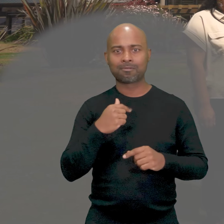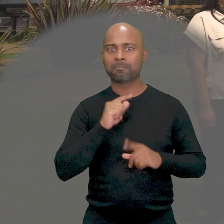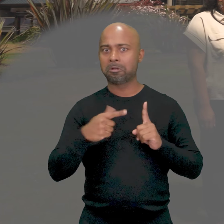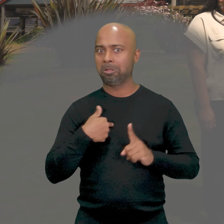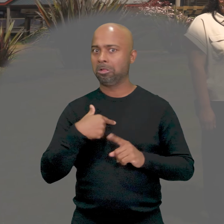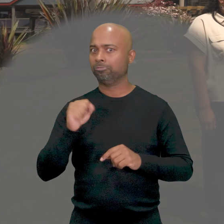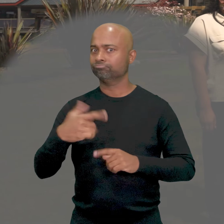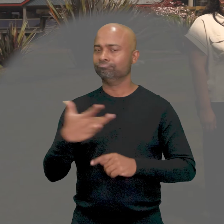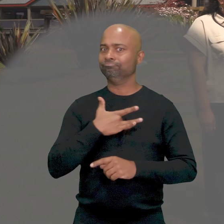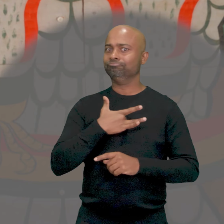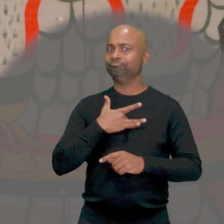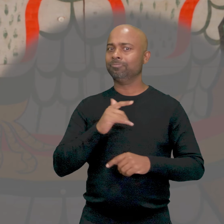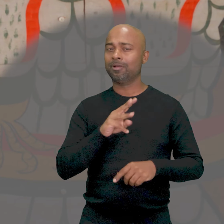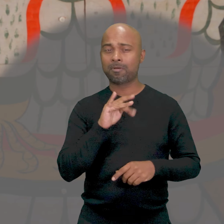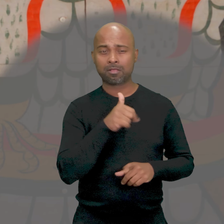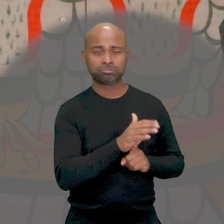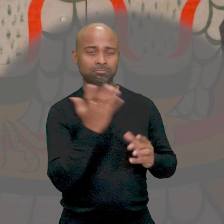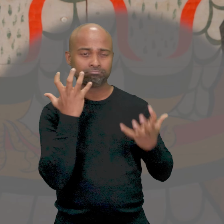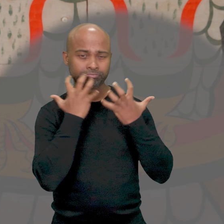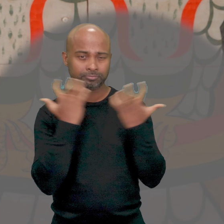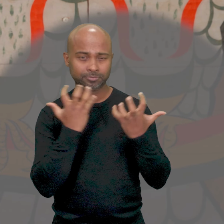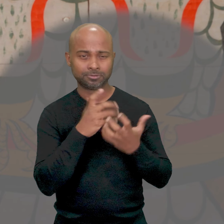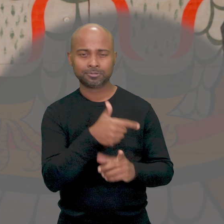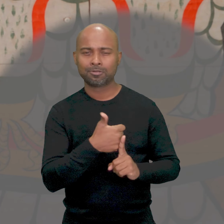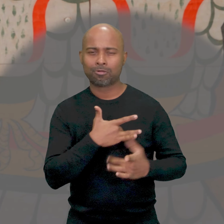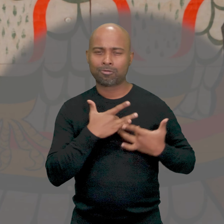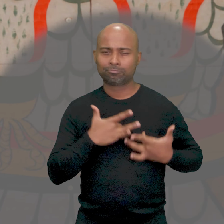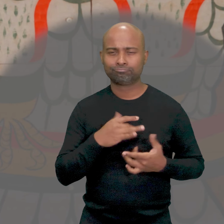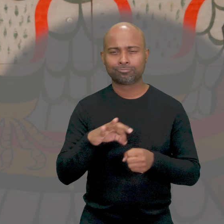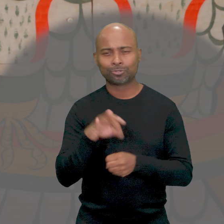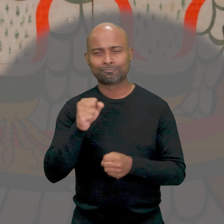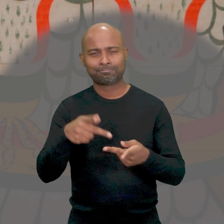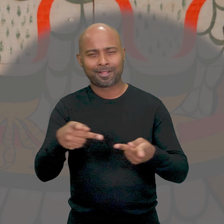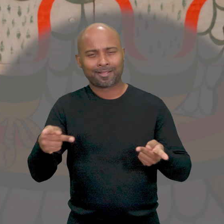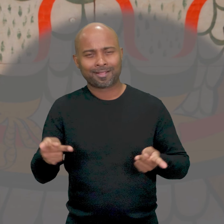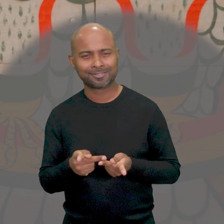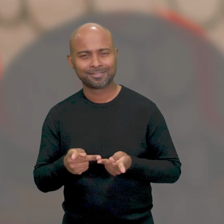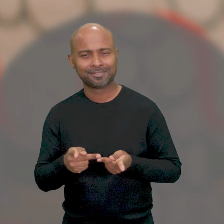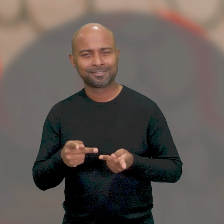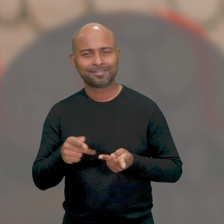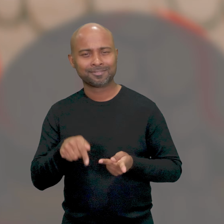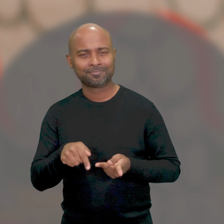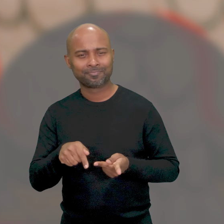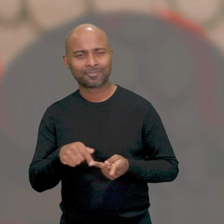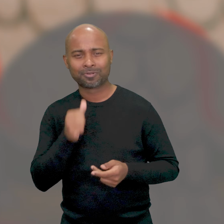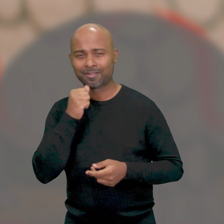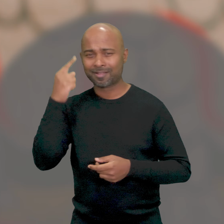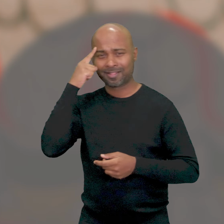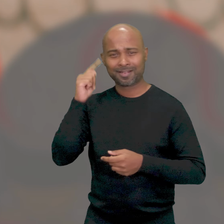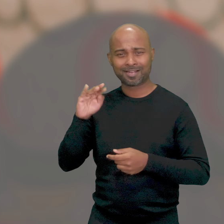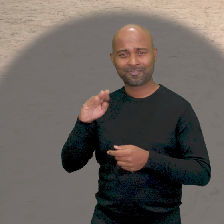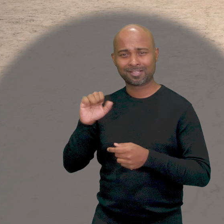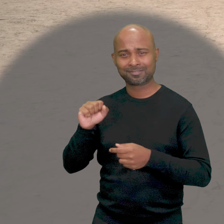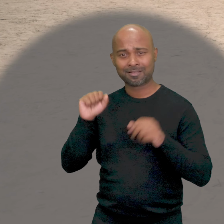but it radiated with me. Maria's amazing. She's definitely the heart and soul of this place. I don't